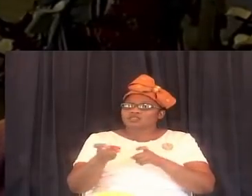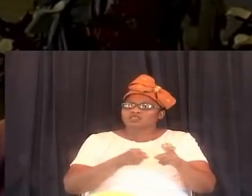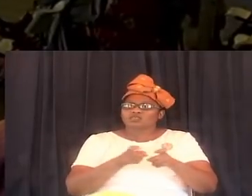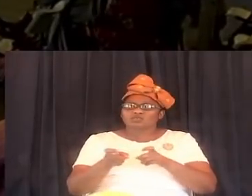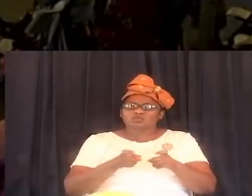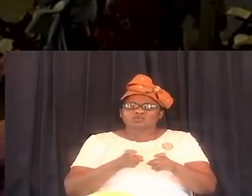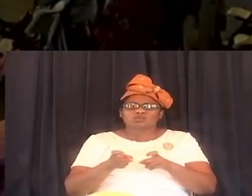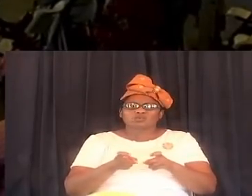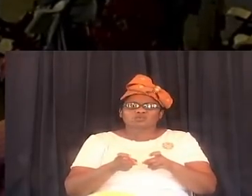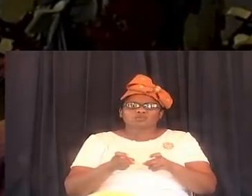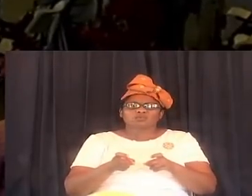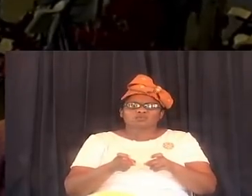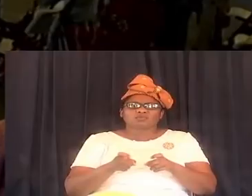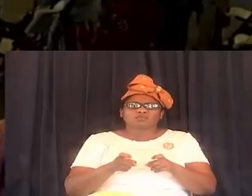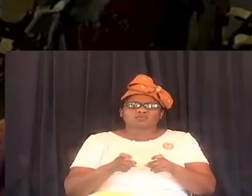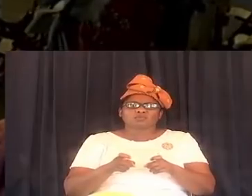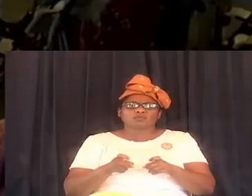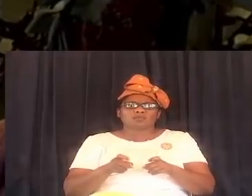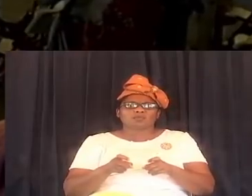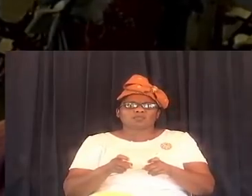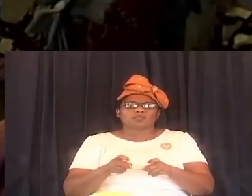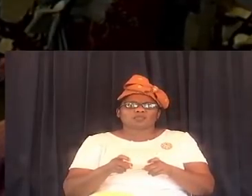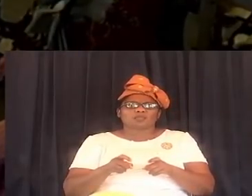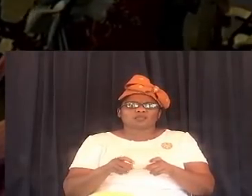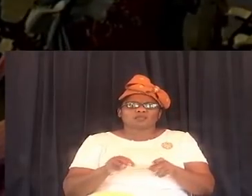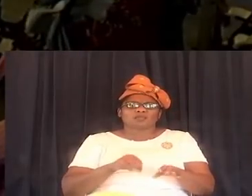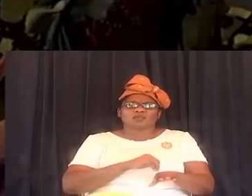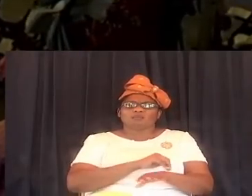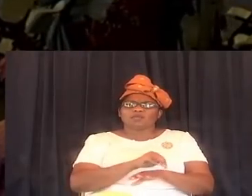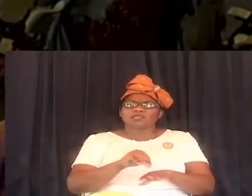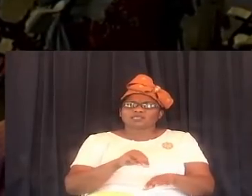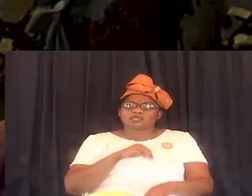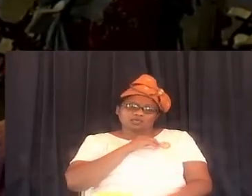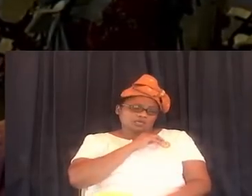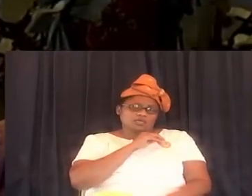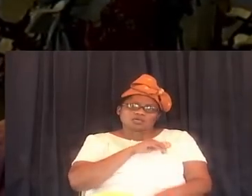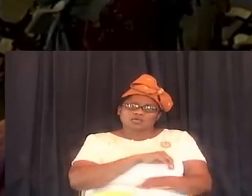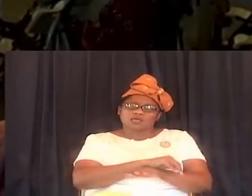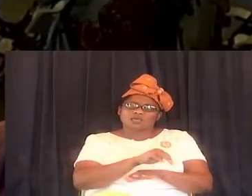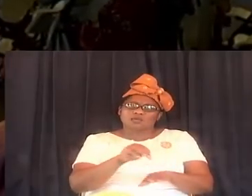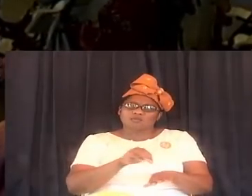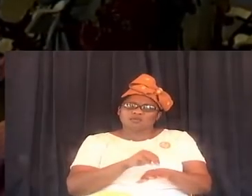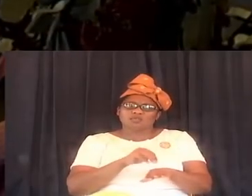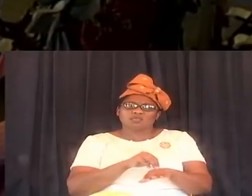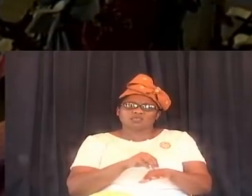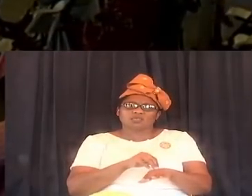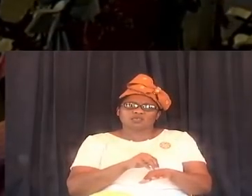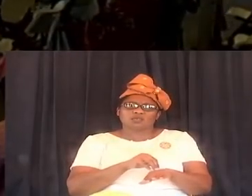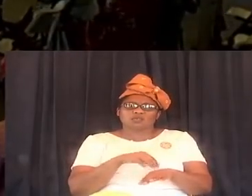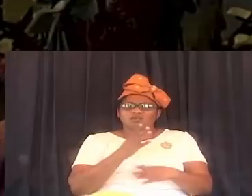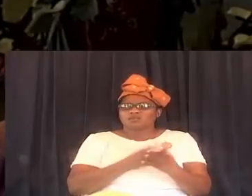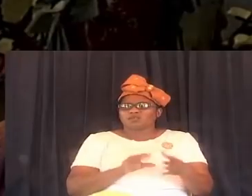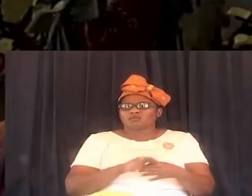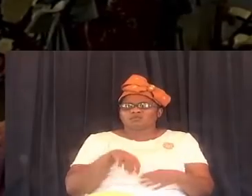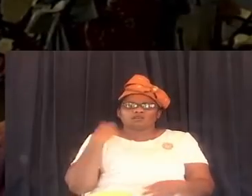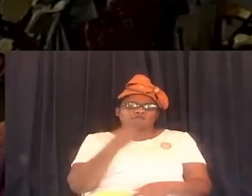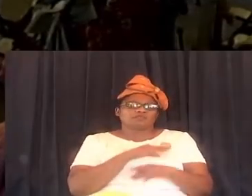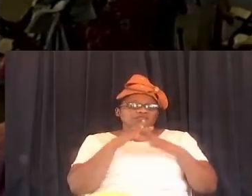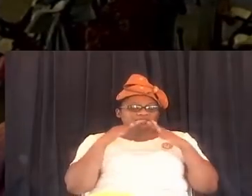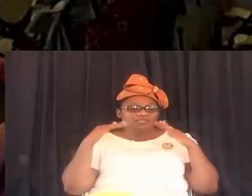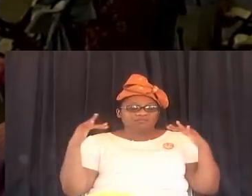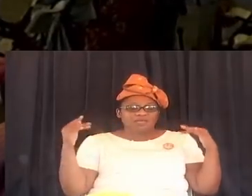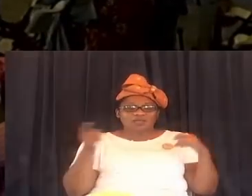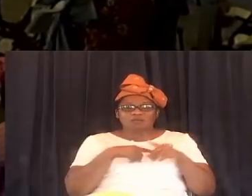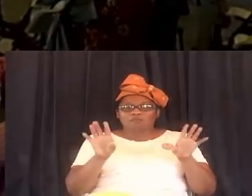men. Minister to the mind of the people that are here. Some of us are smiling but broken on the inside. Need